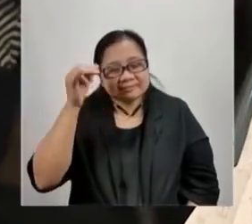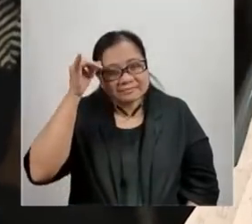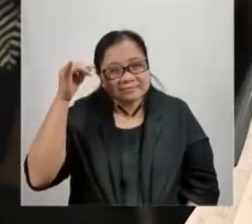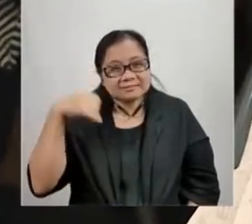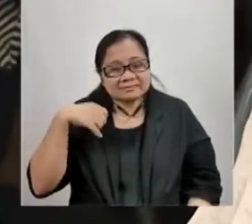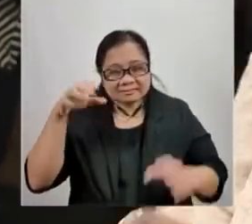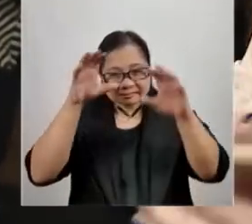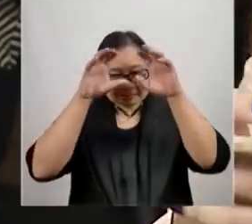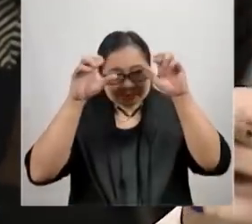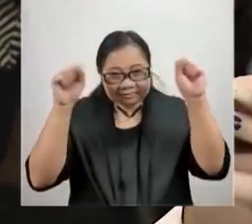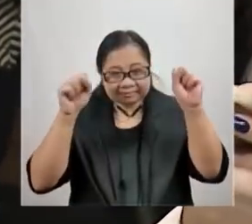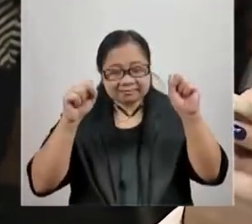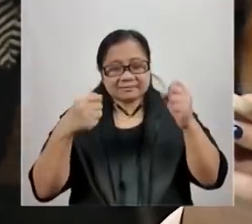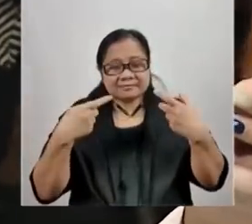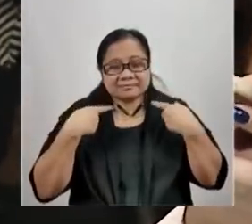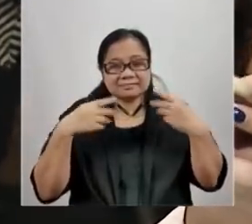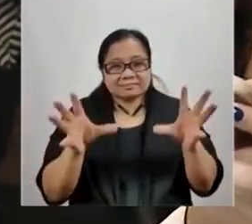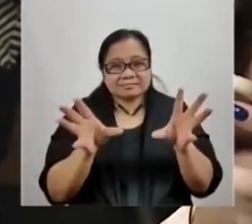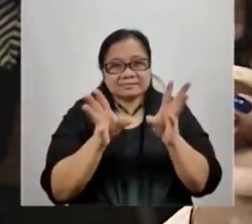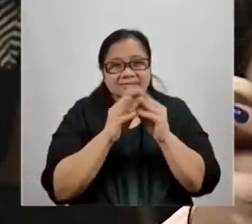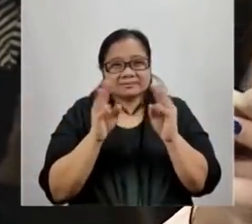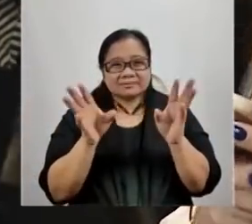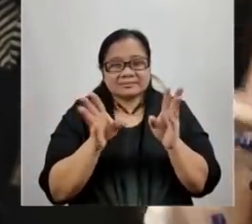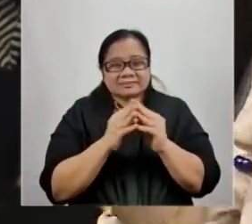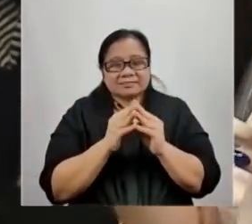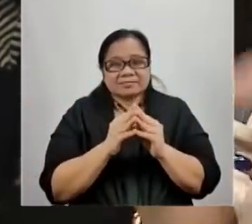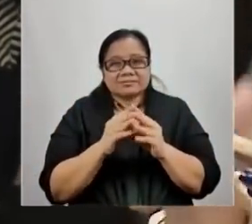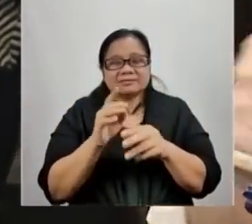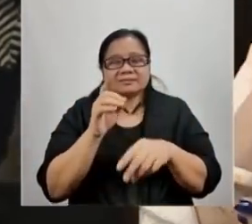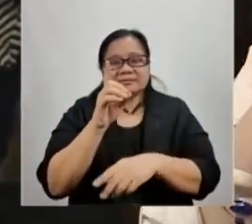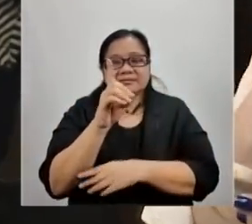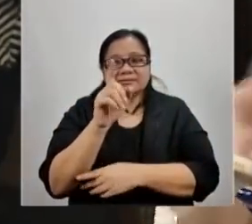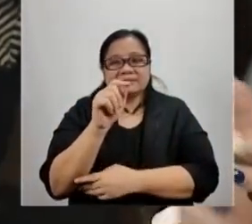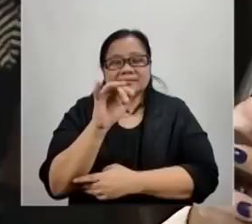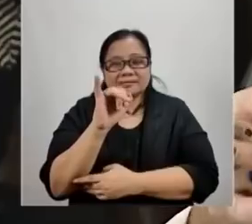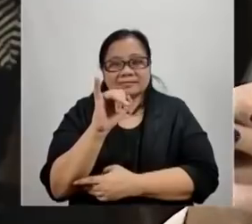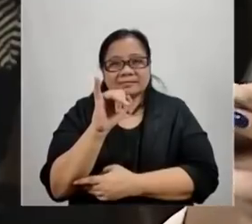held a meeting with the Department of Trade and Industry with regard to